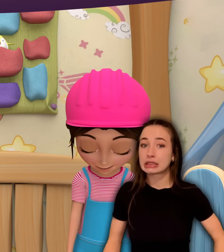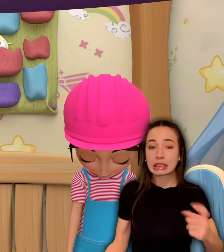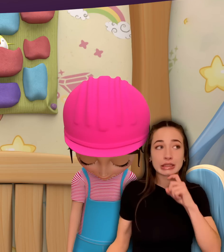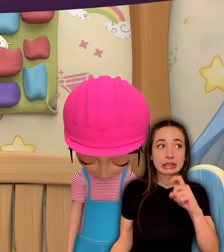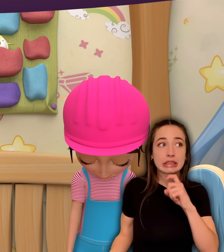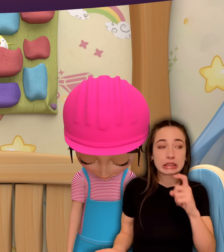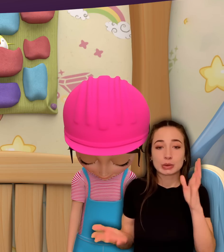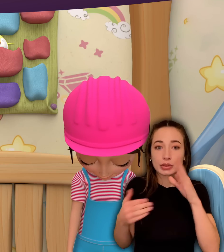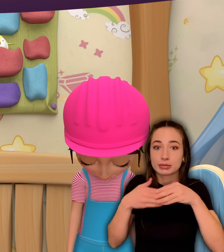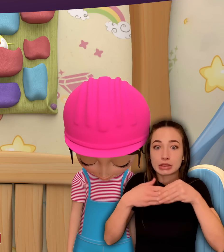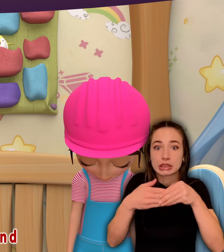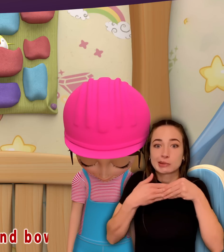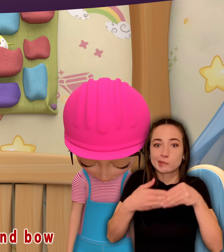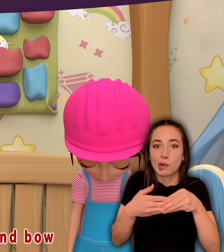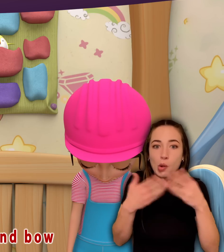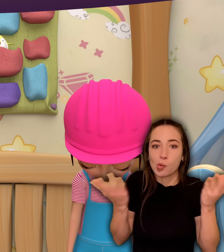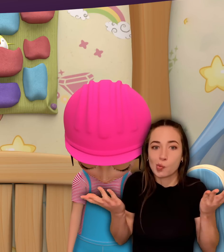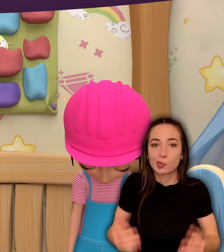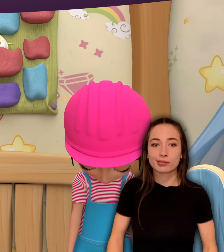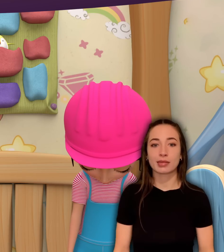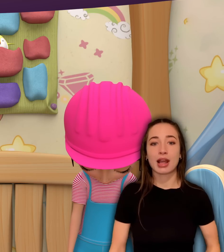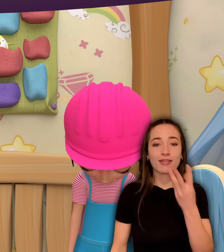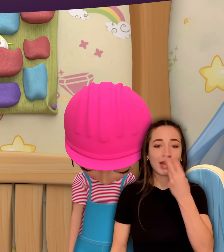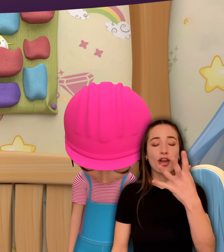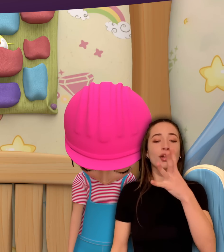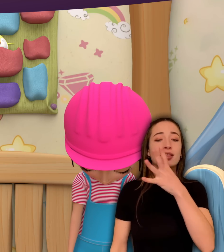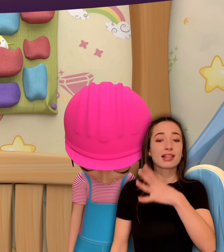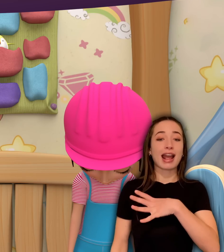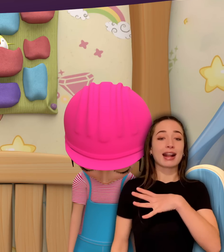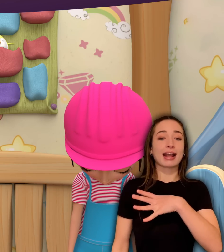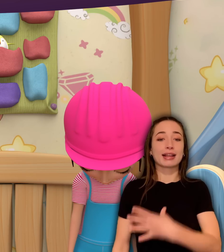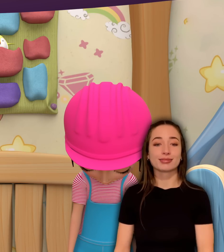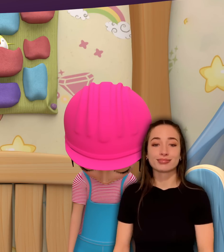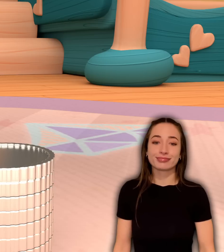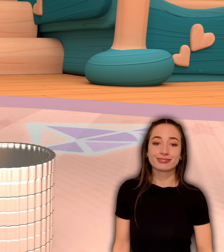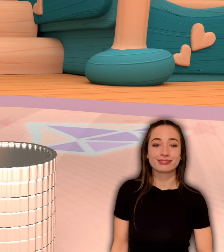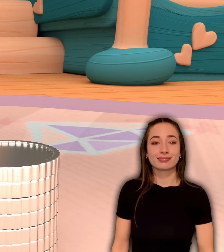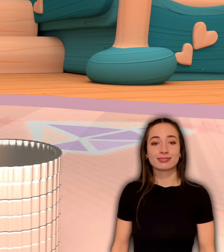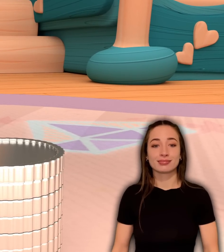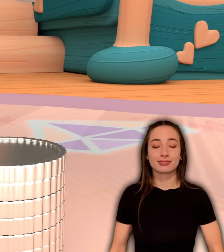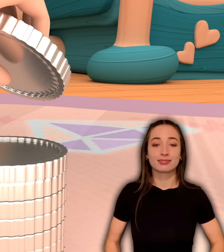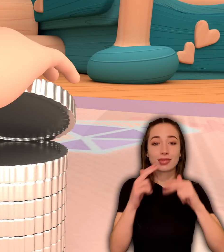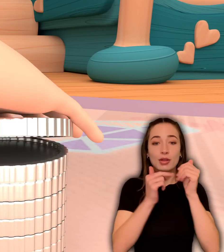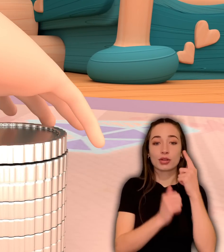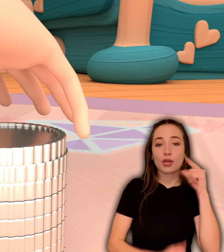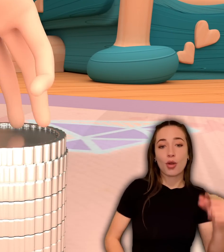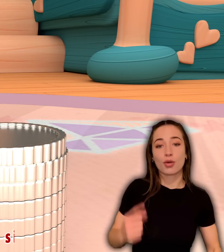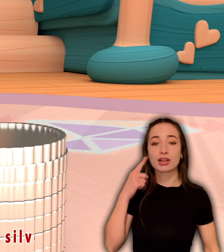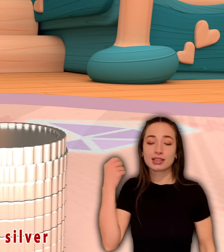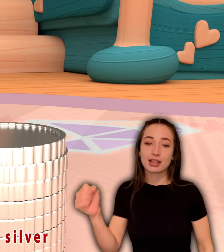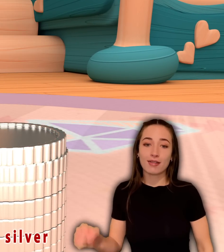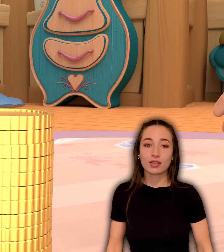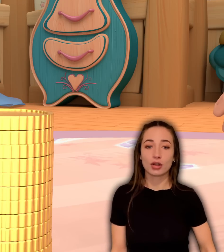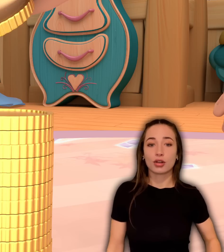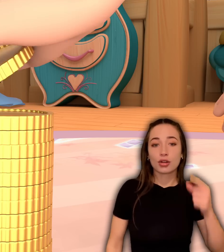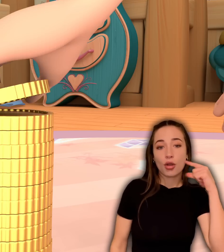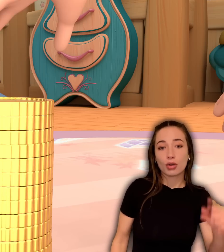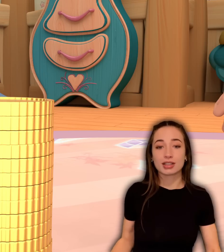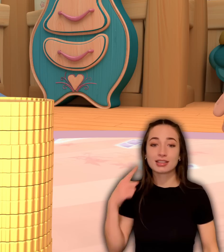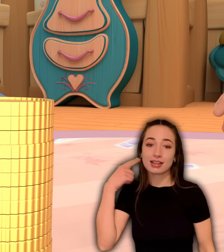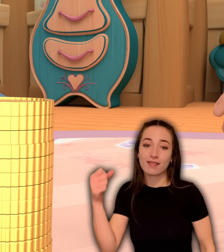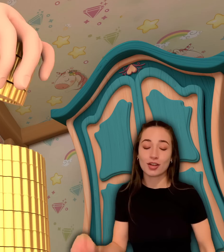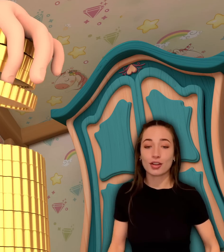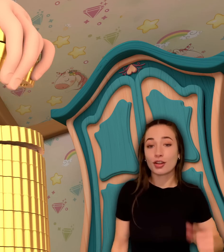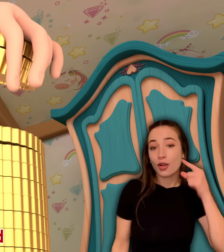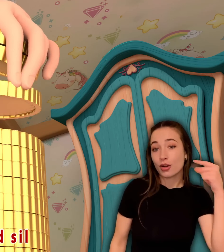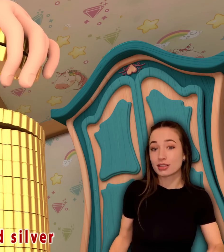bow. Iron and steel will bend and bow, my fair lady. Build it up with gold and silver, gold